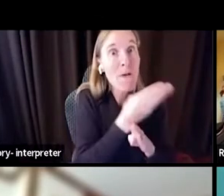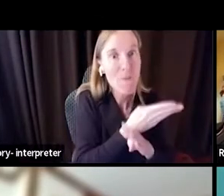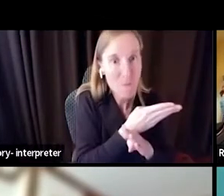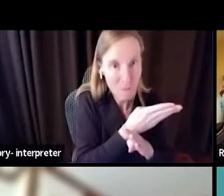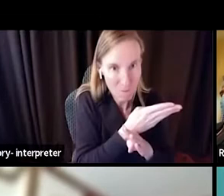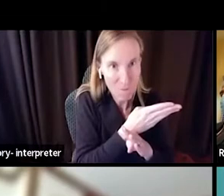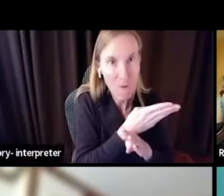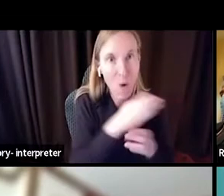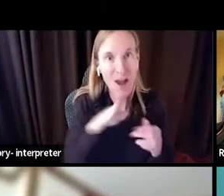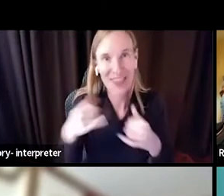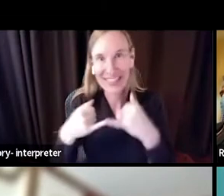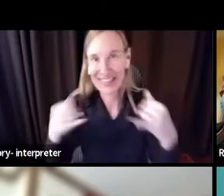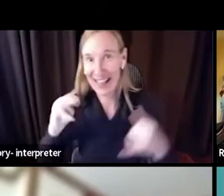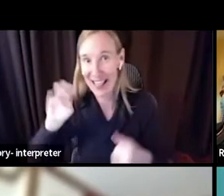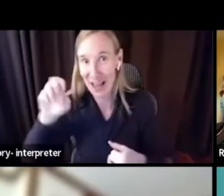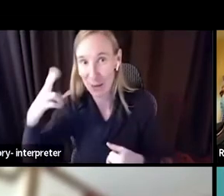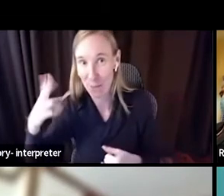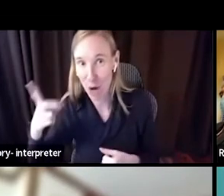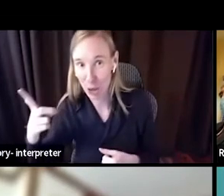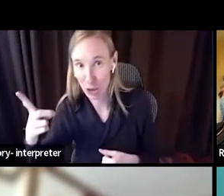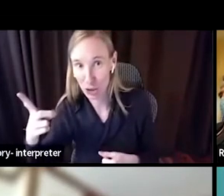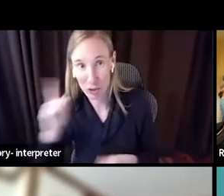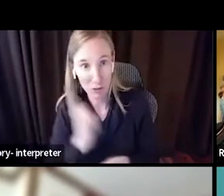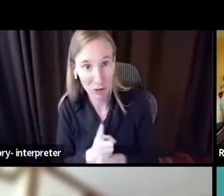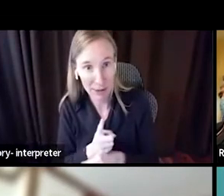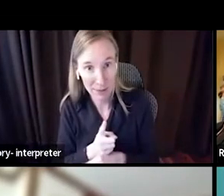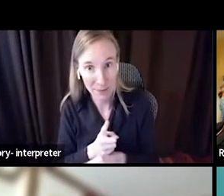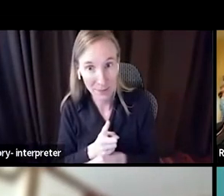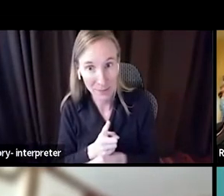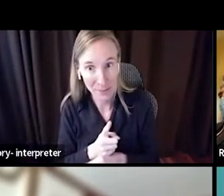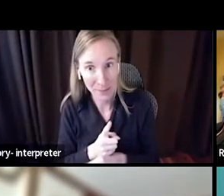before a deadline coming up this spring. Is that correct?